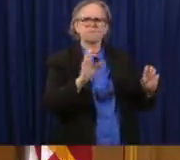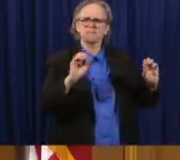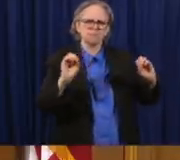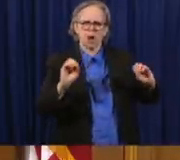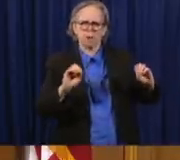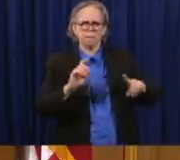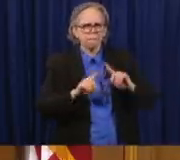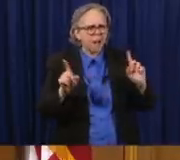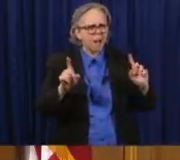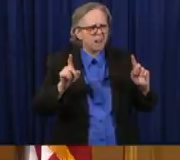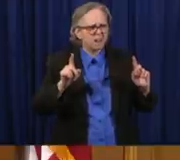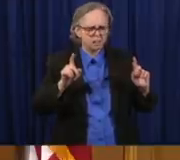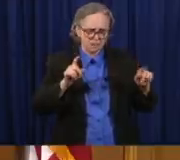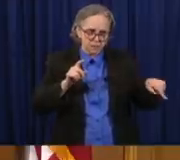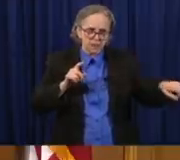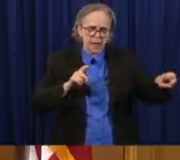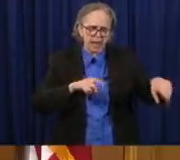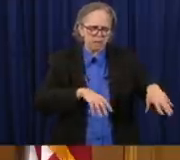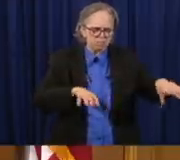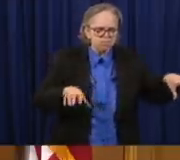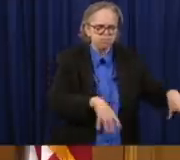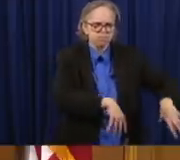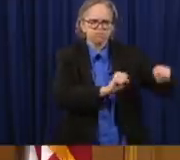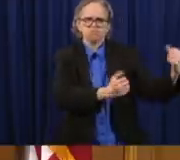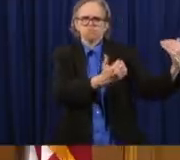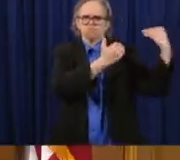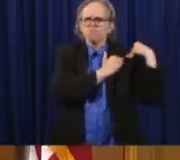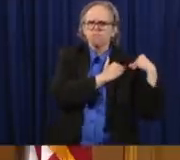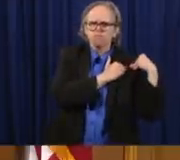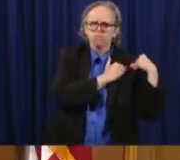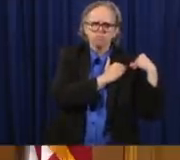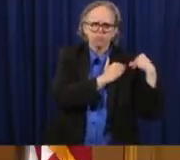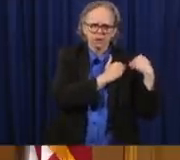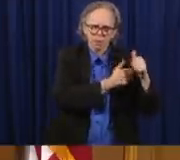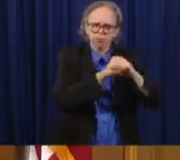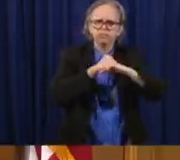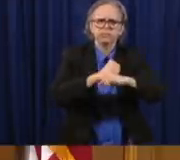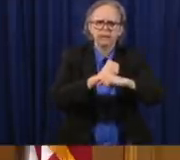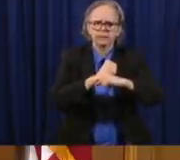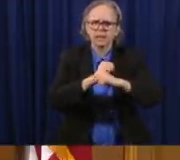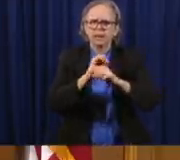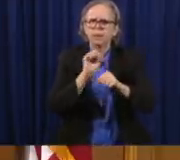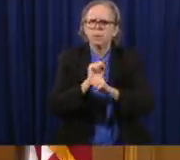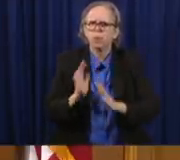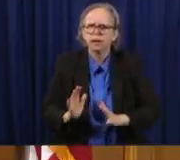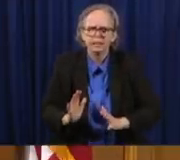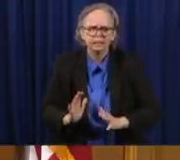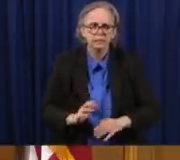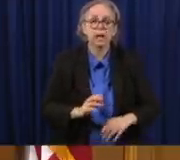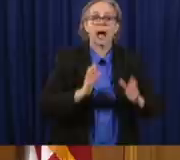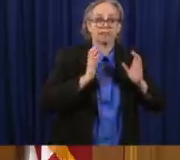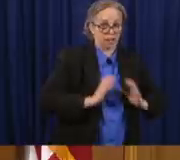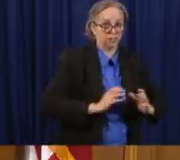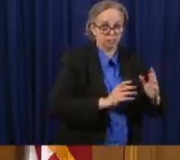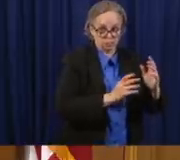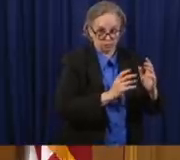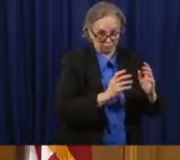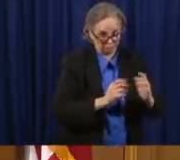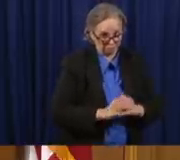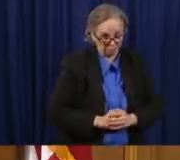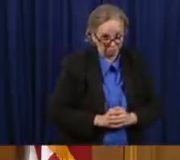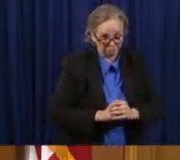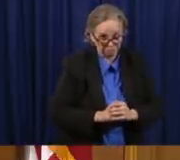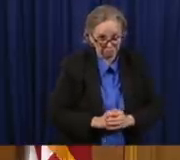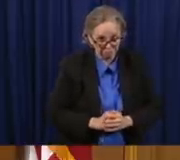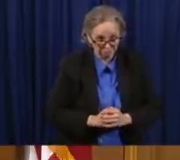employees, and if they're retail, their customers, have a safe place to work, a safe place to come